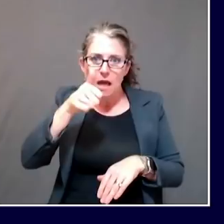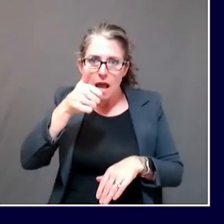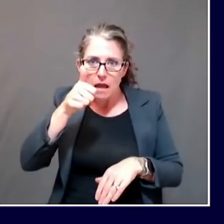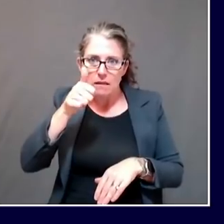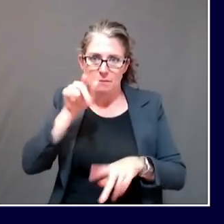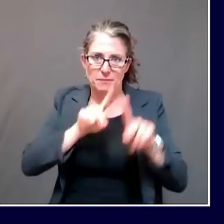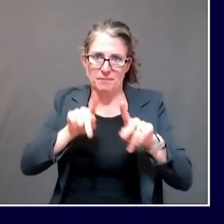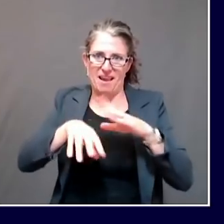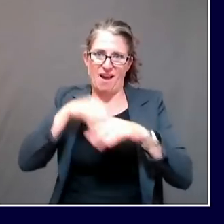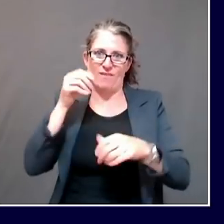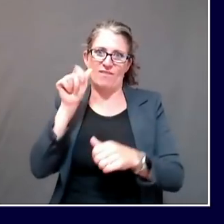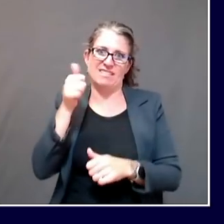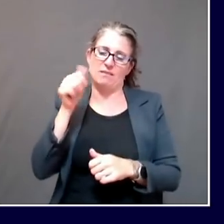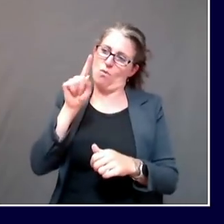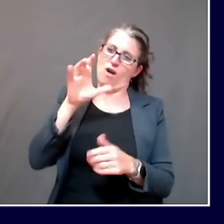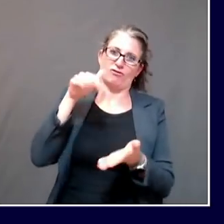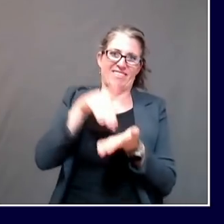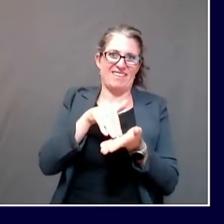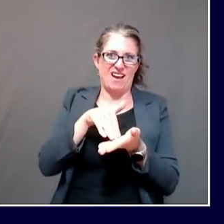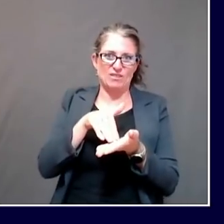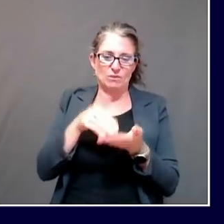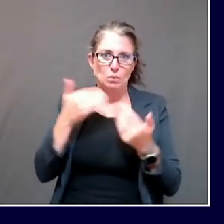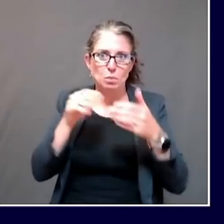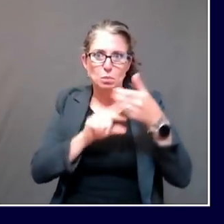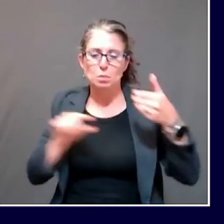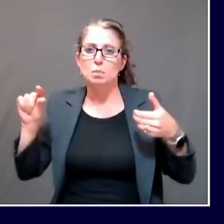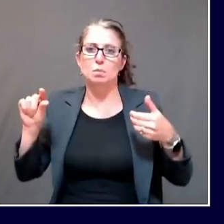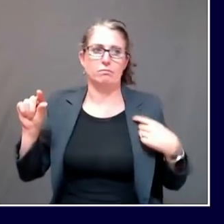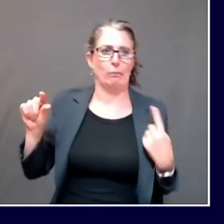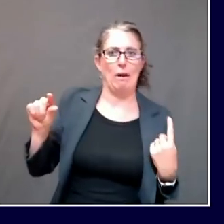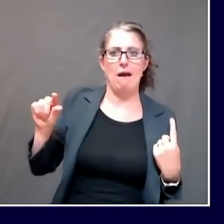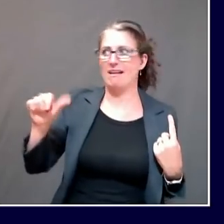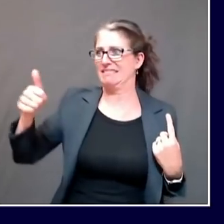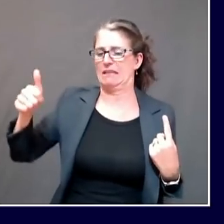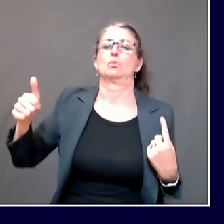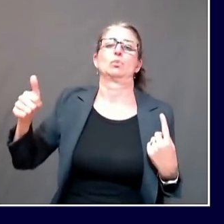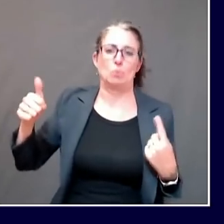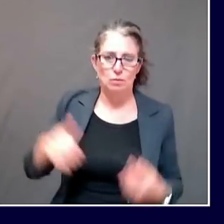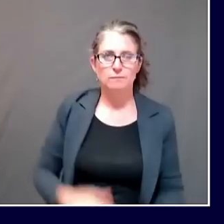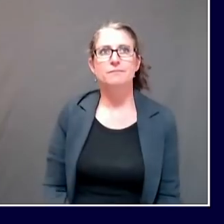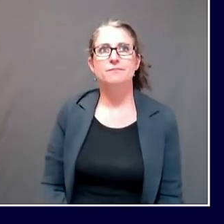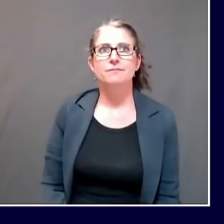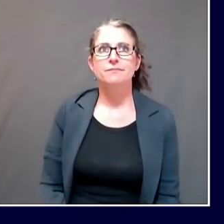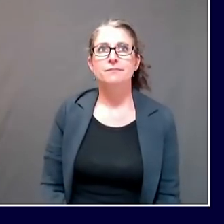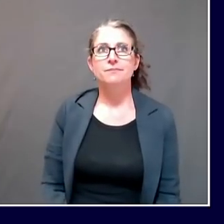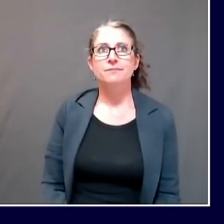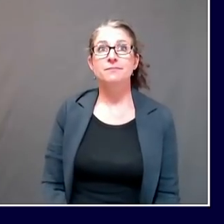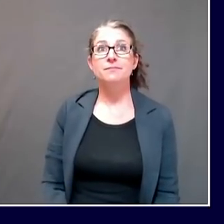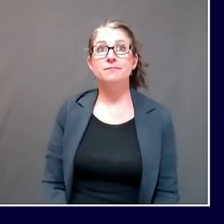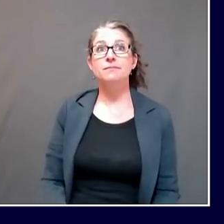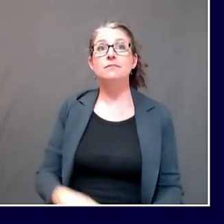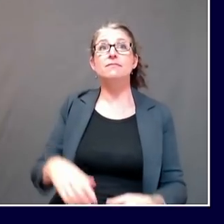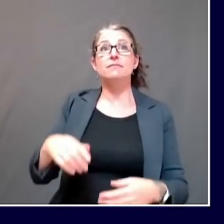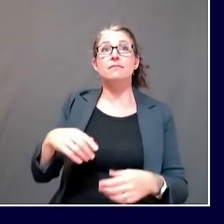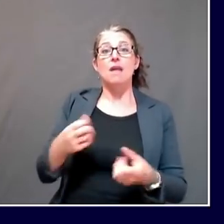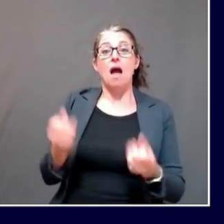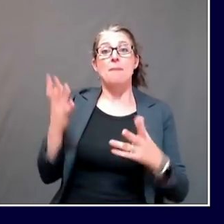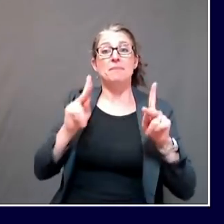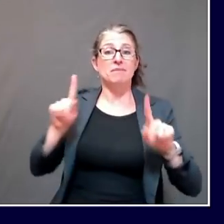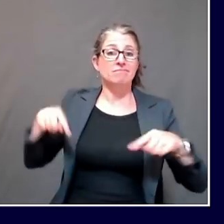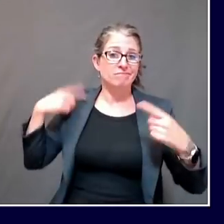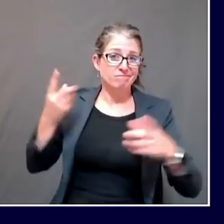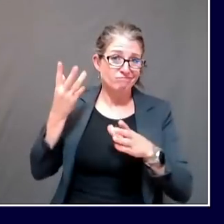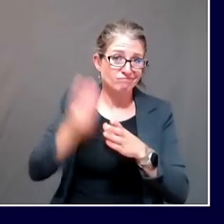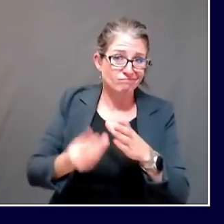138 individuals have passed away with COVID-19 since Maine CDC began our activation. And in total,